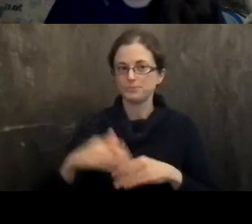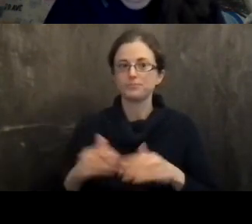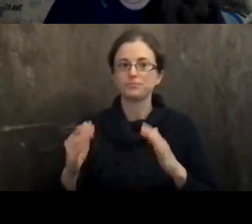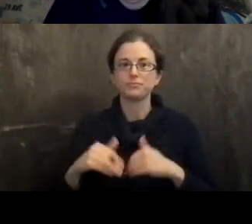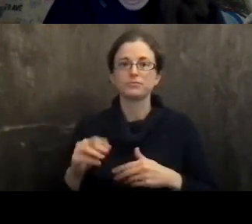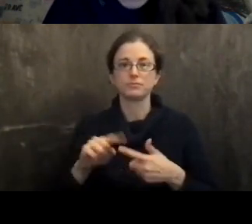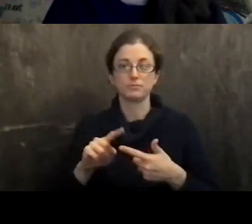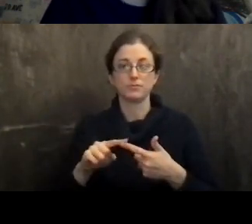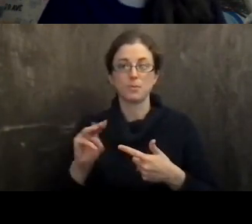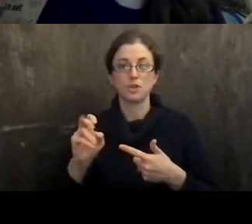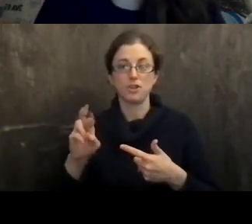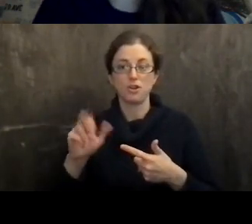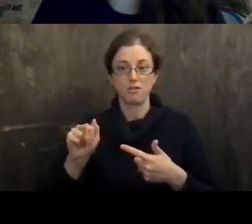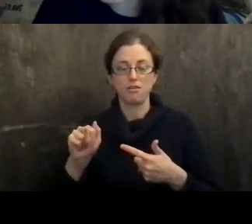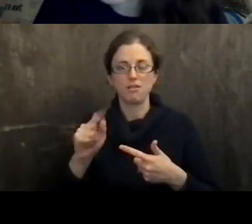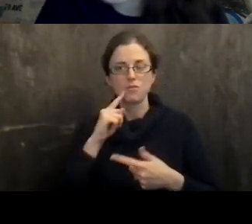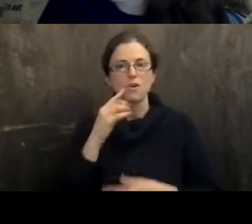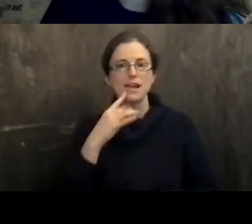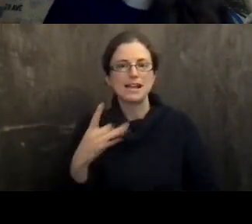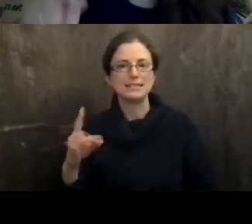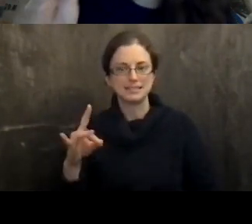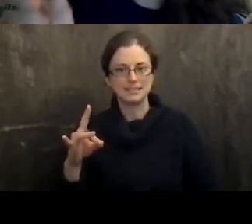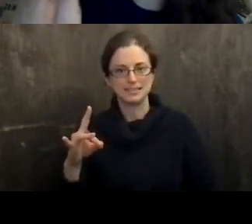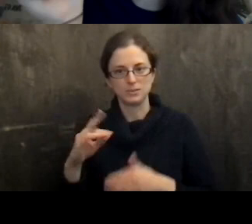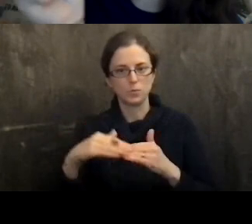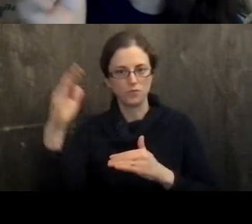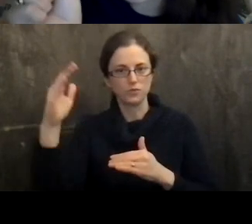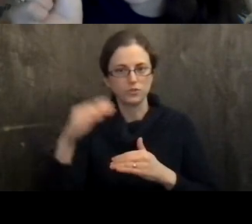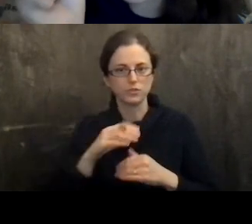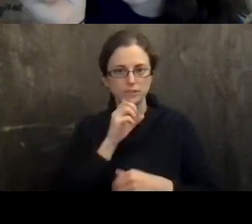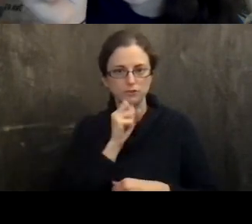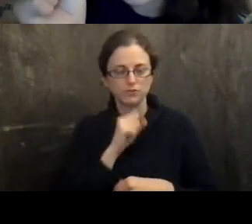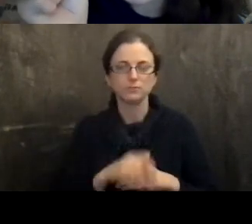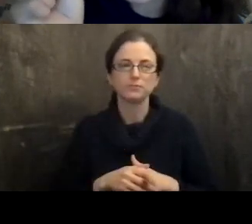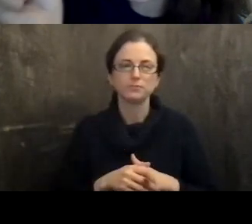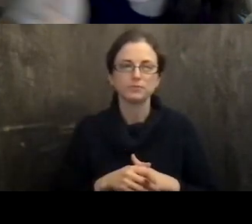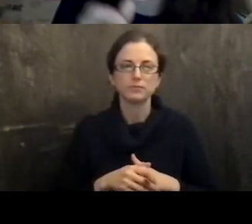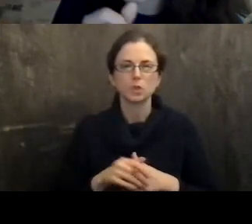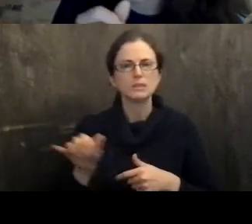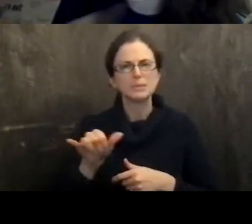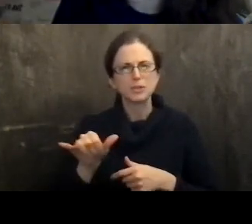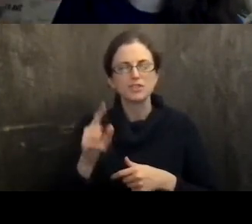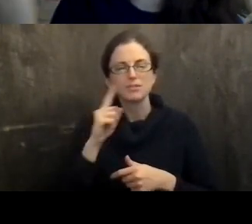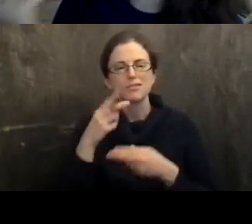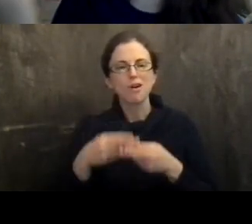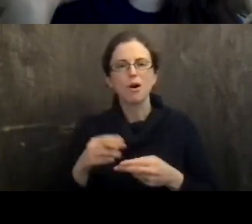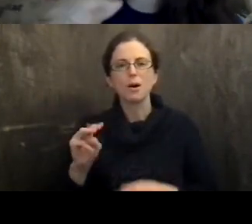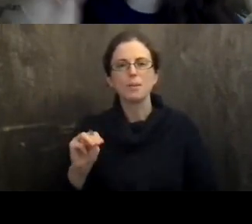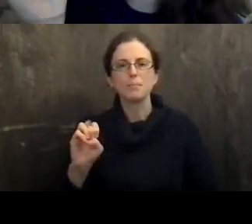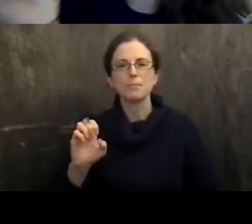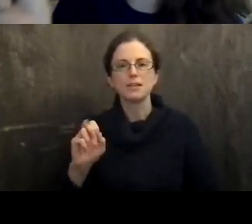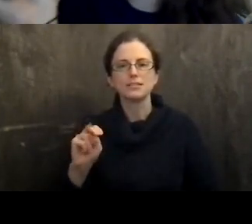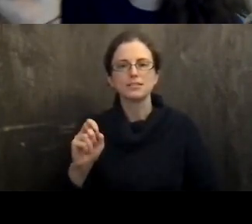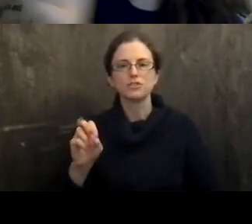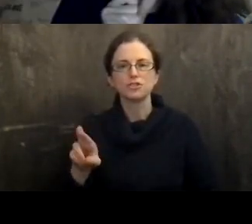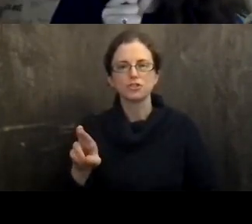older. They both work similarly. They use something called messenger RNA to teach the